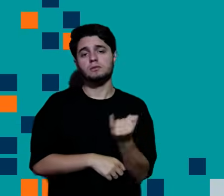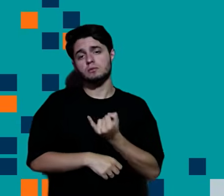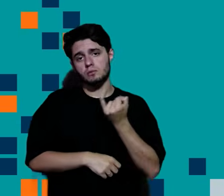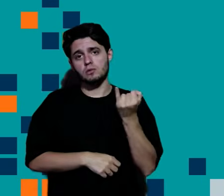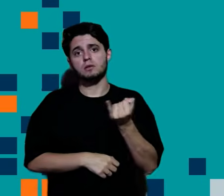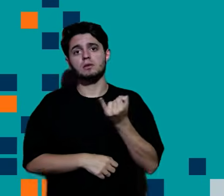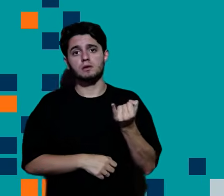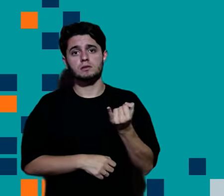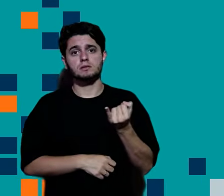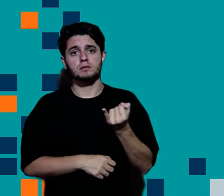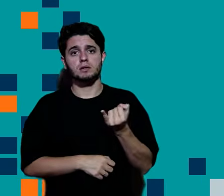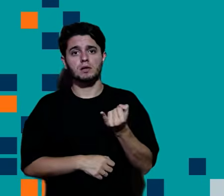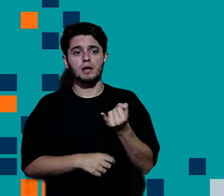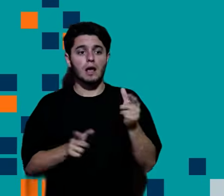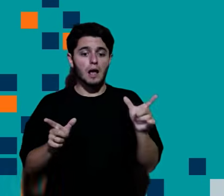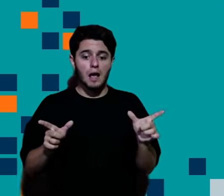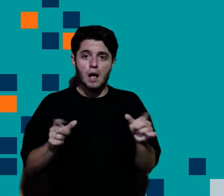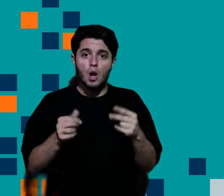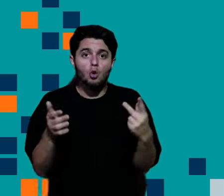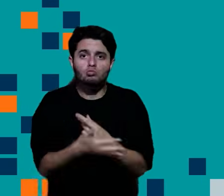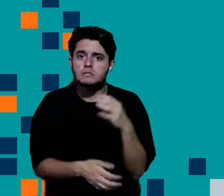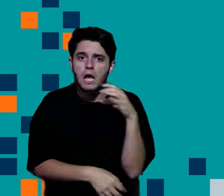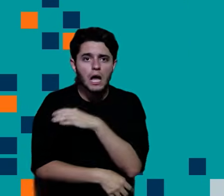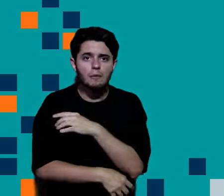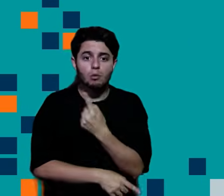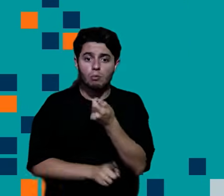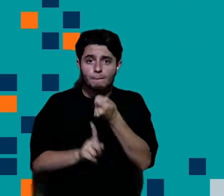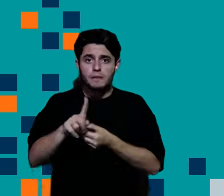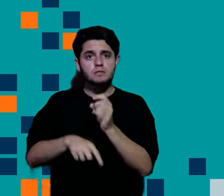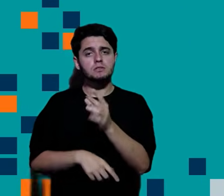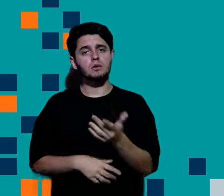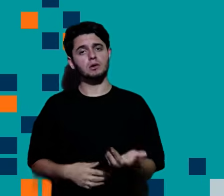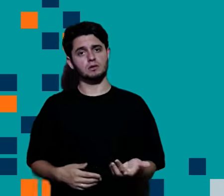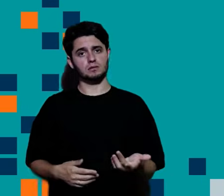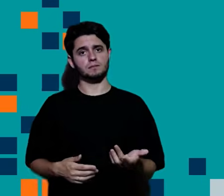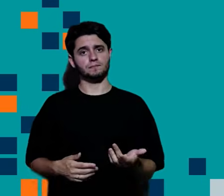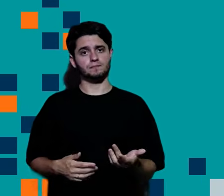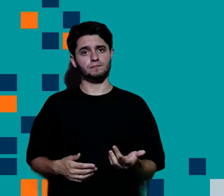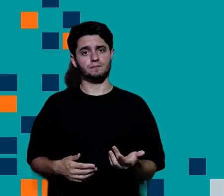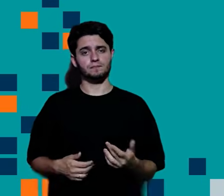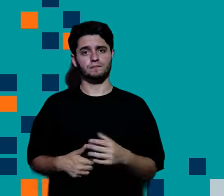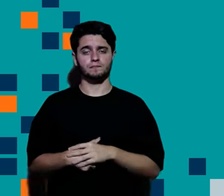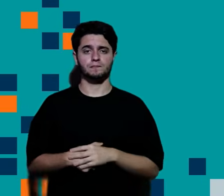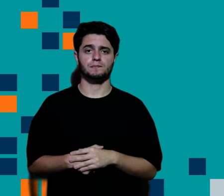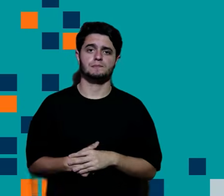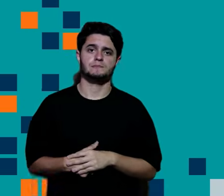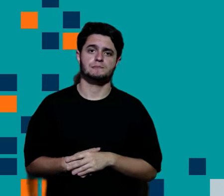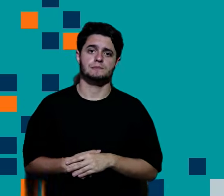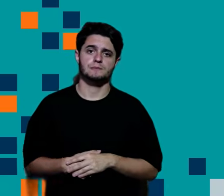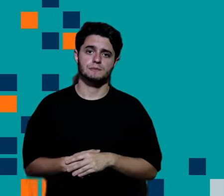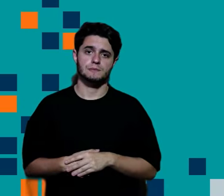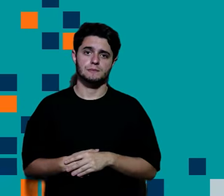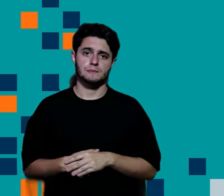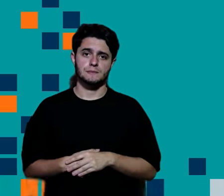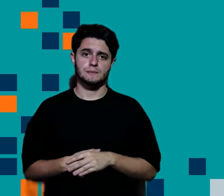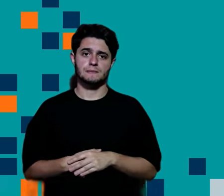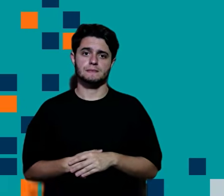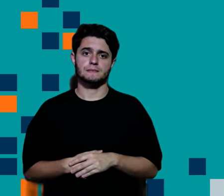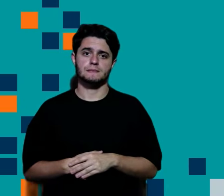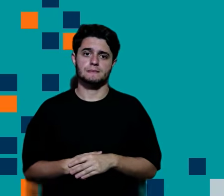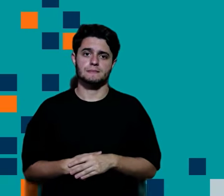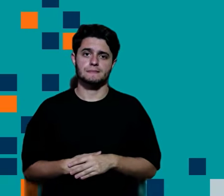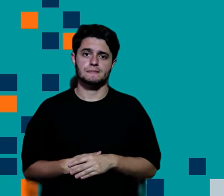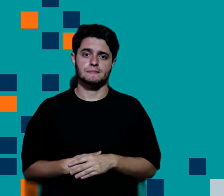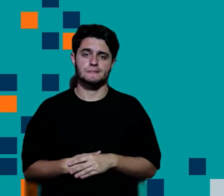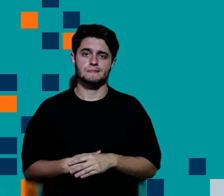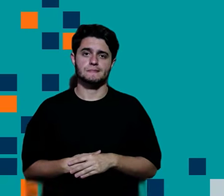very short period. What happens to the mice that are in the regular cage with the running wheel? Nothing happens, their brain doesn't